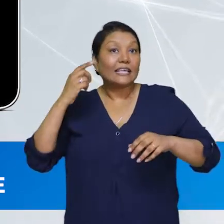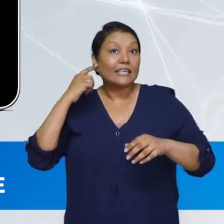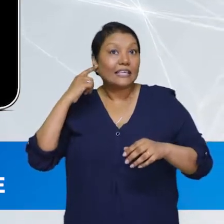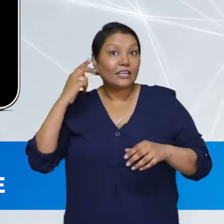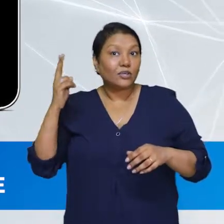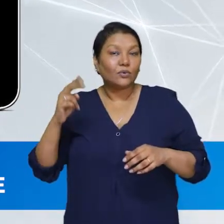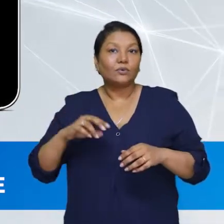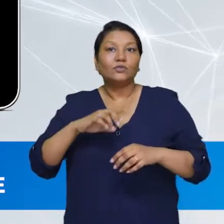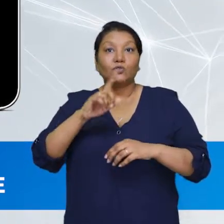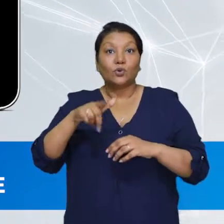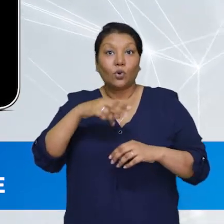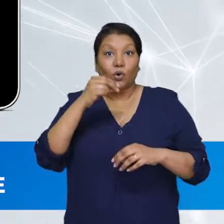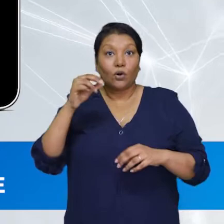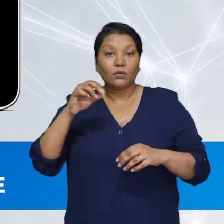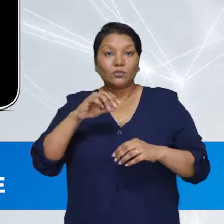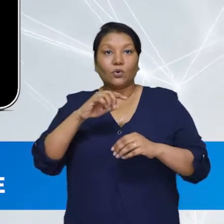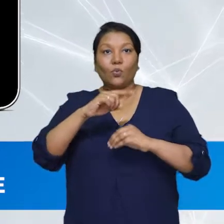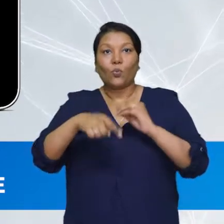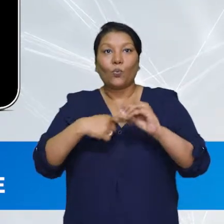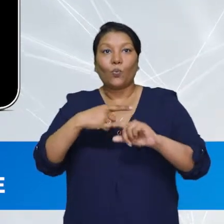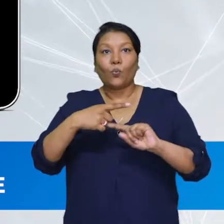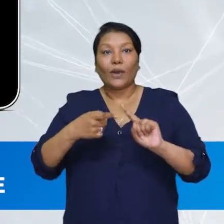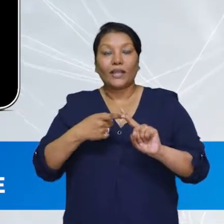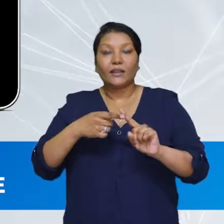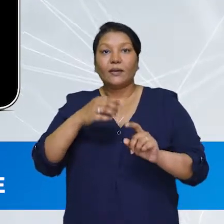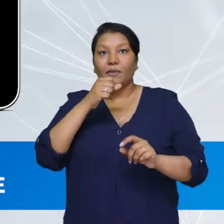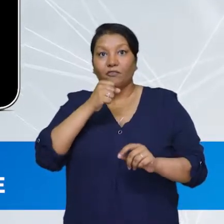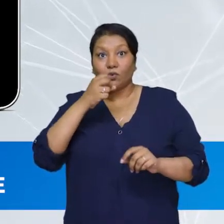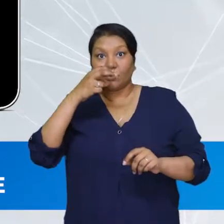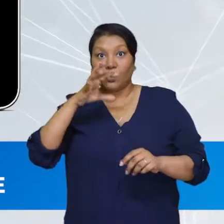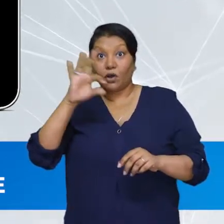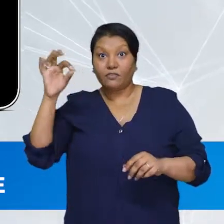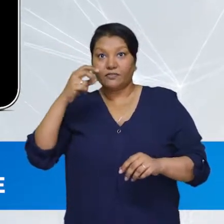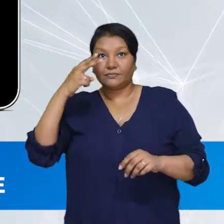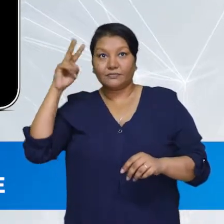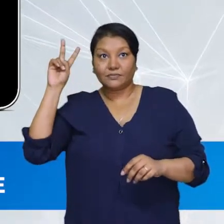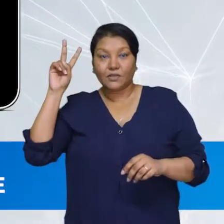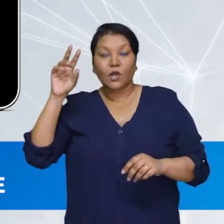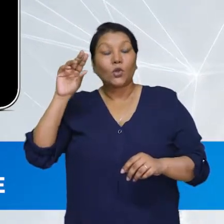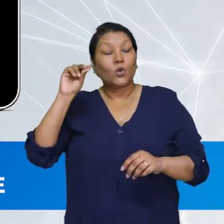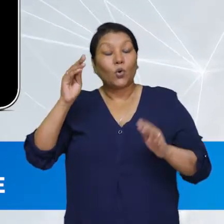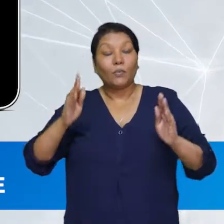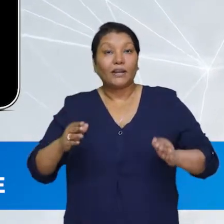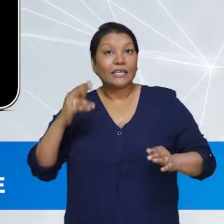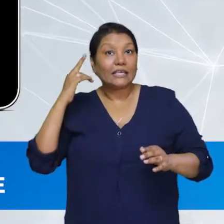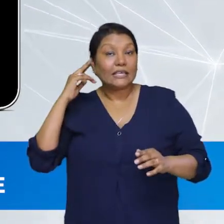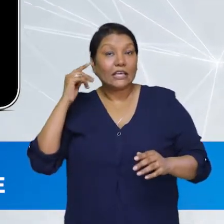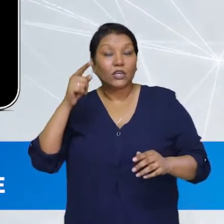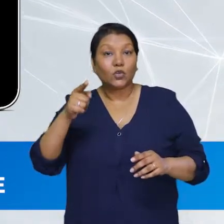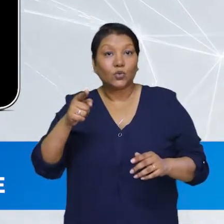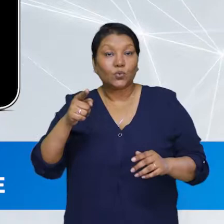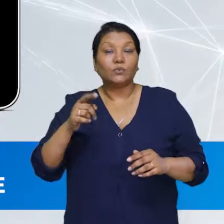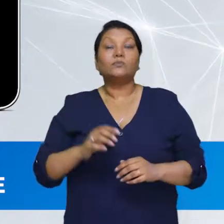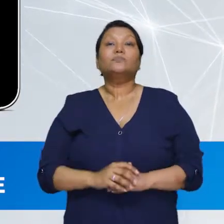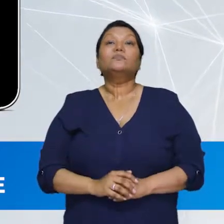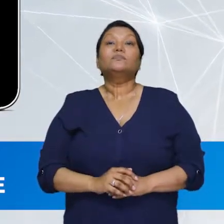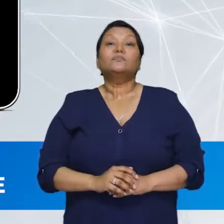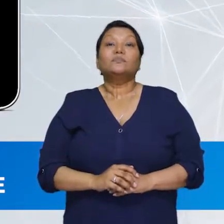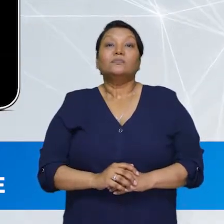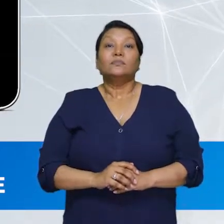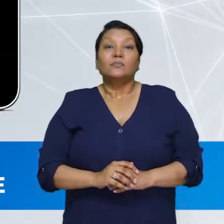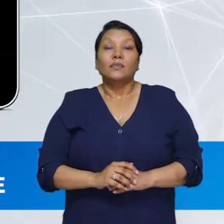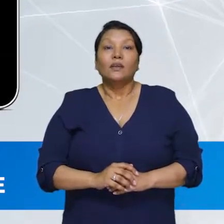noise. When your mic is turned off or muted, the icon appears like this, and no one can hear you nor